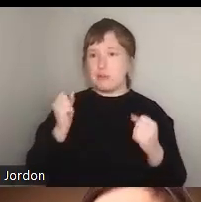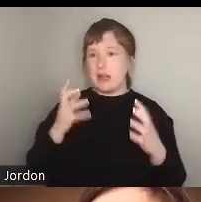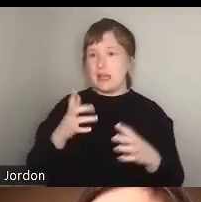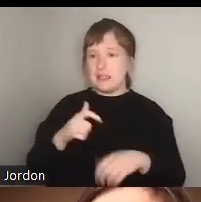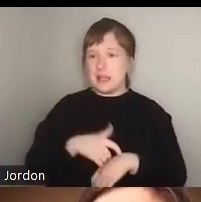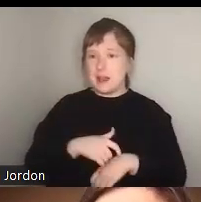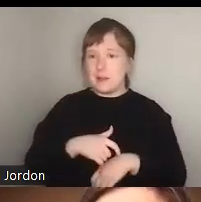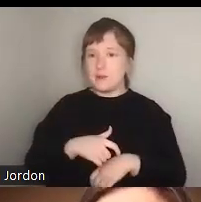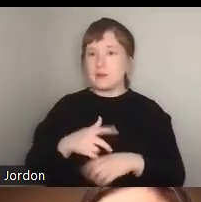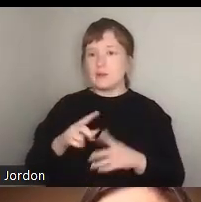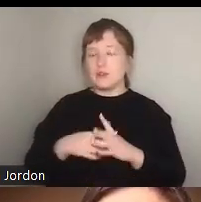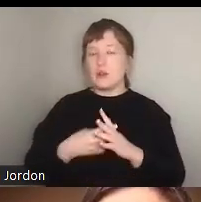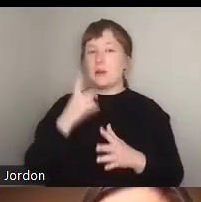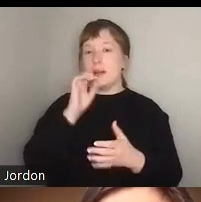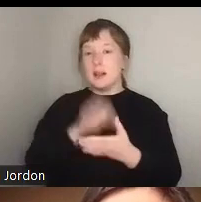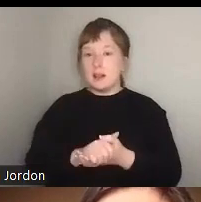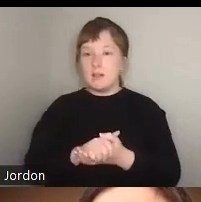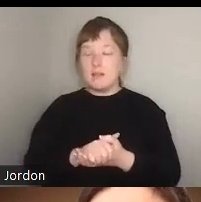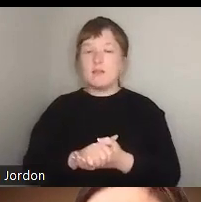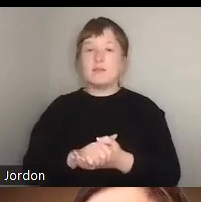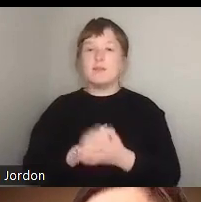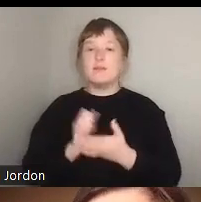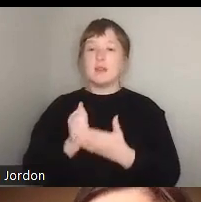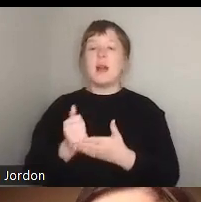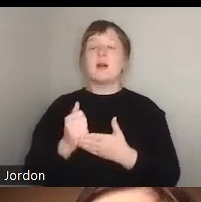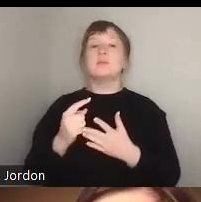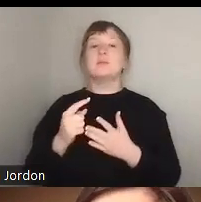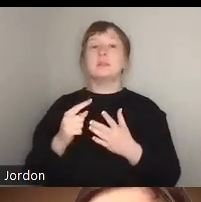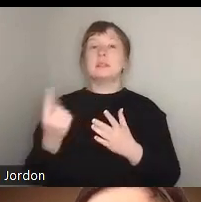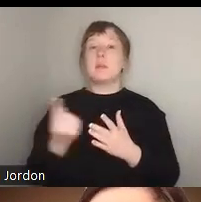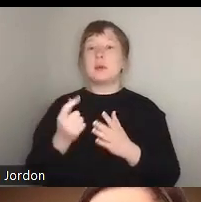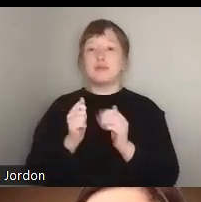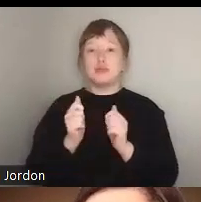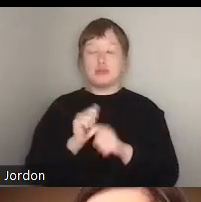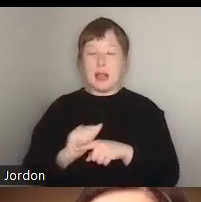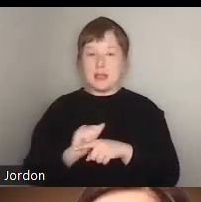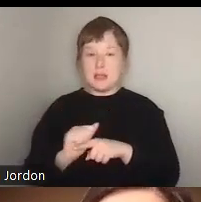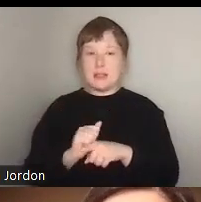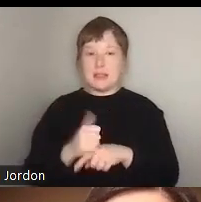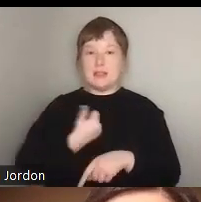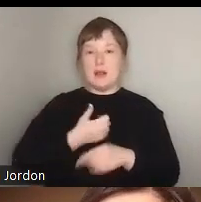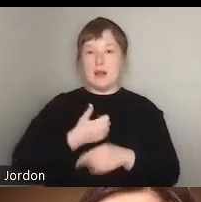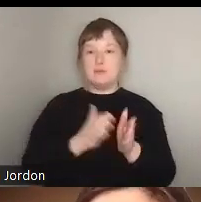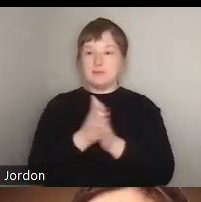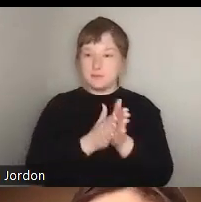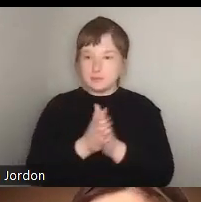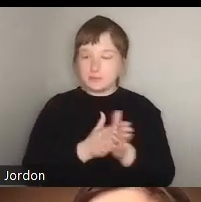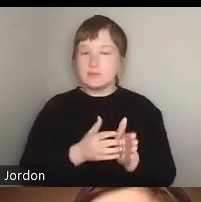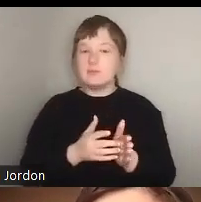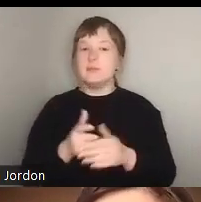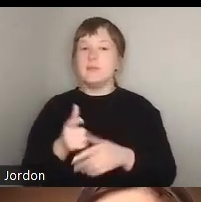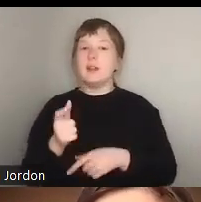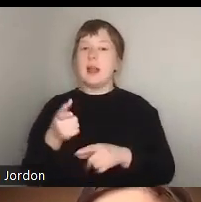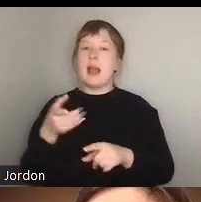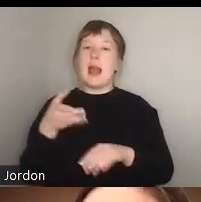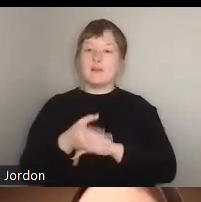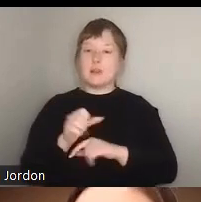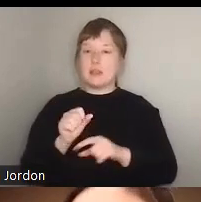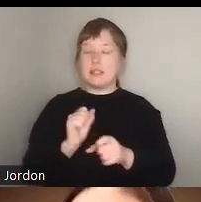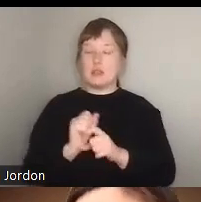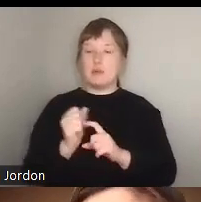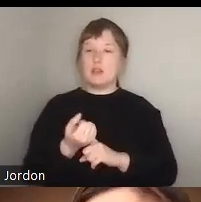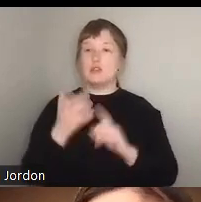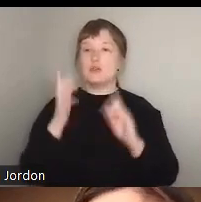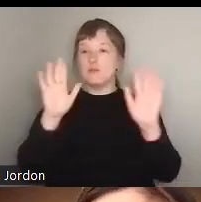it. So I think helping somebody, practice that self-determination, especially after or during like being in an abusive situation, is